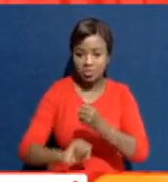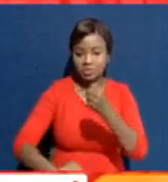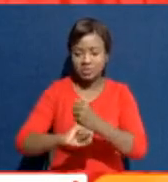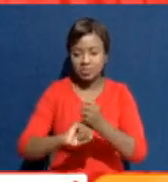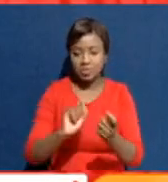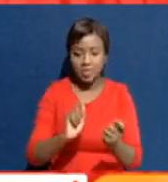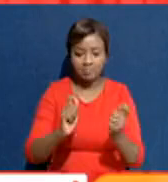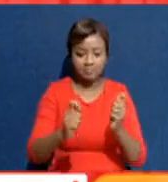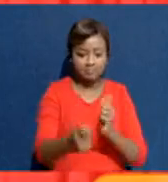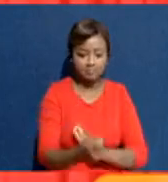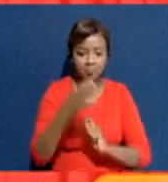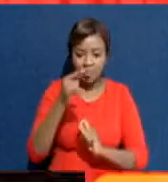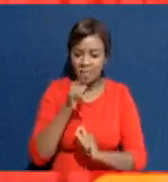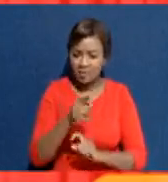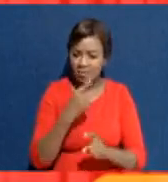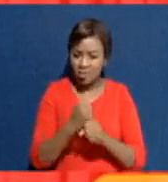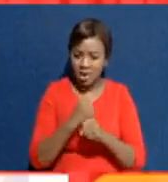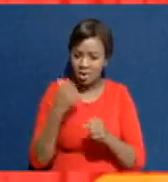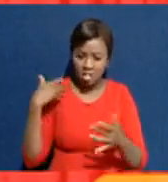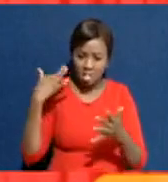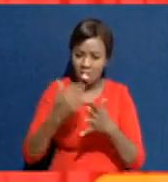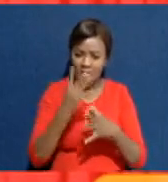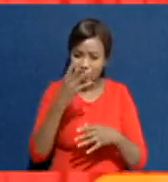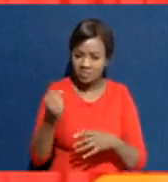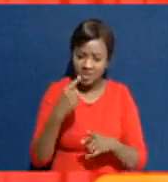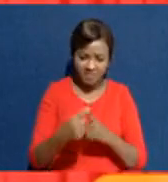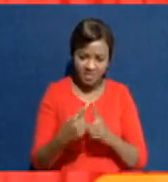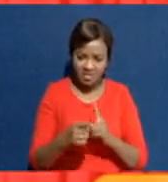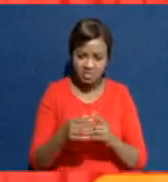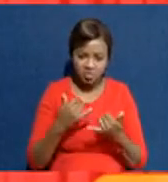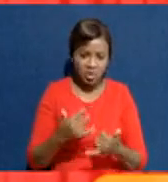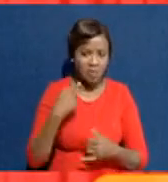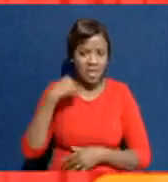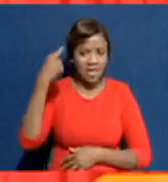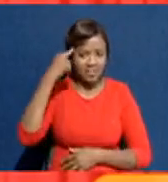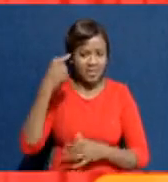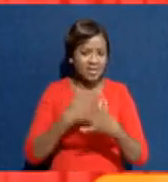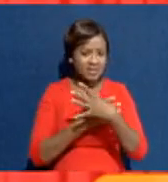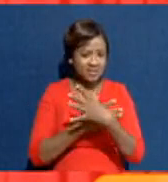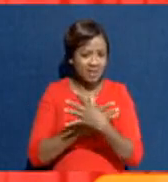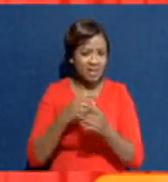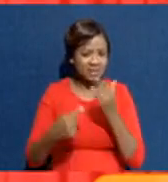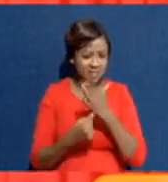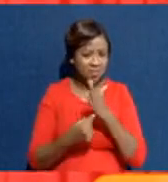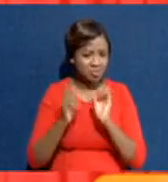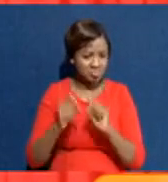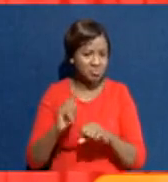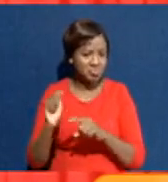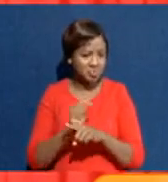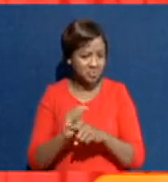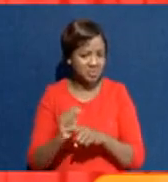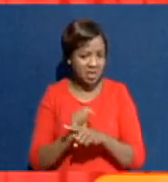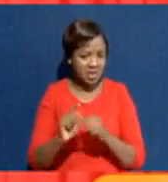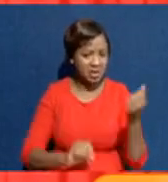steam wells, which have been running for 45 years to date. I think with German technology, we can do some twinning and basically secure the